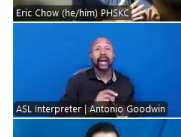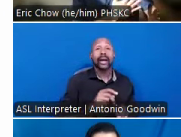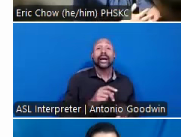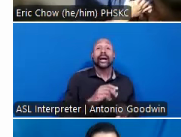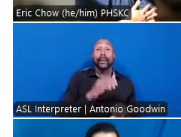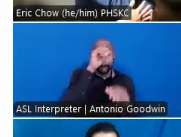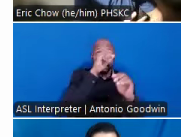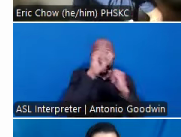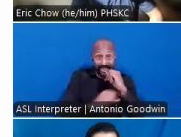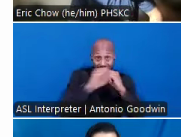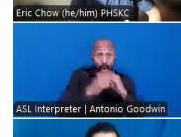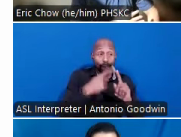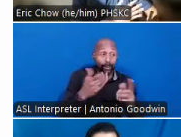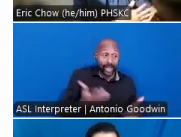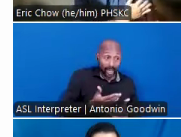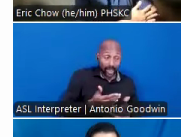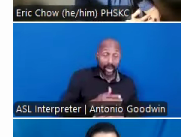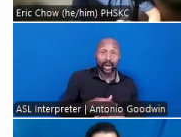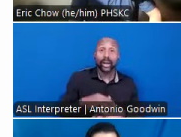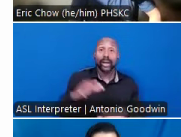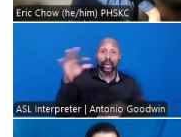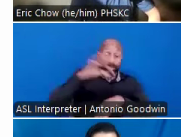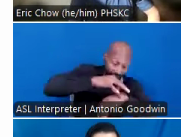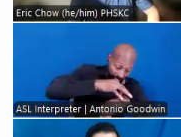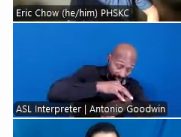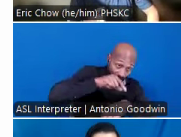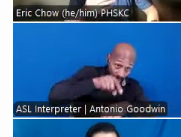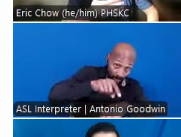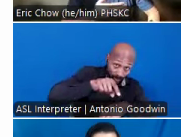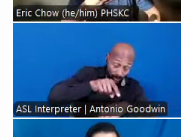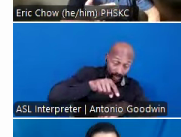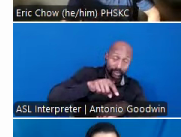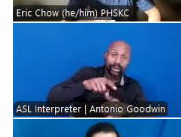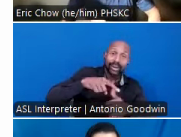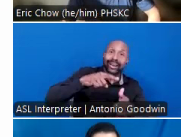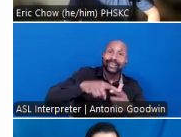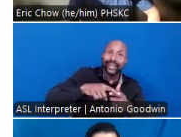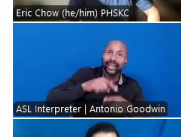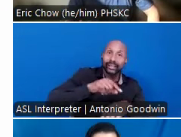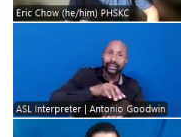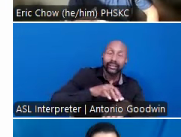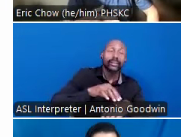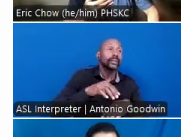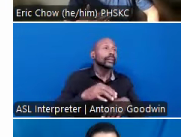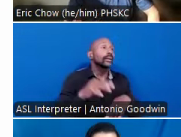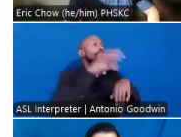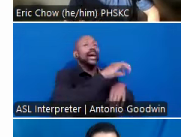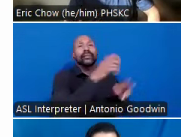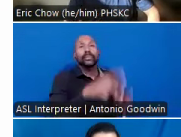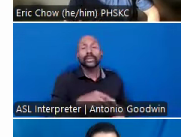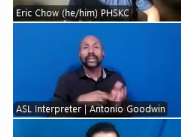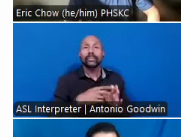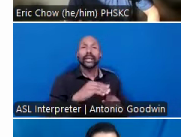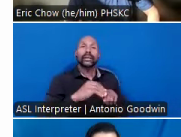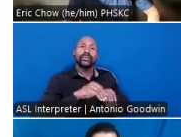sure to continue to protect yourself from getting mosquito bites because it will help reduce the chance that mosquitoes here locally